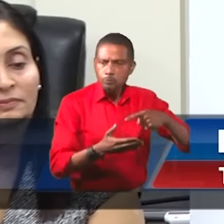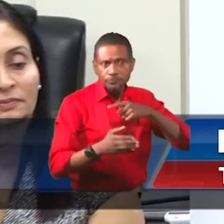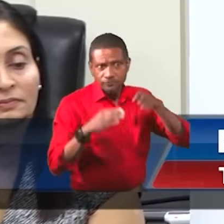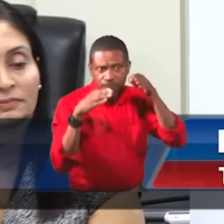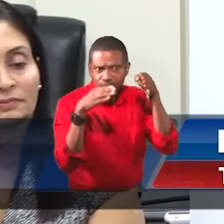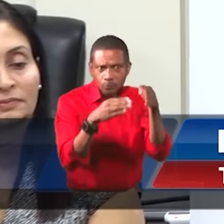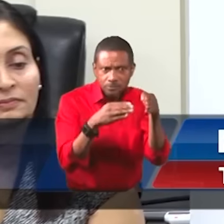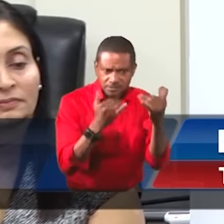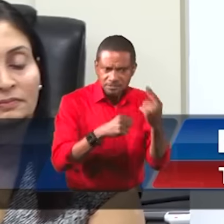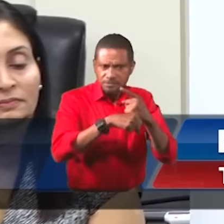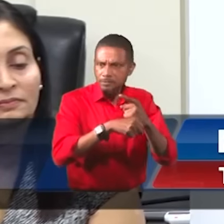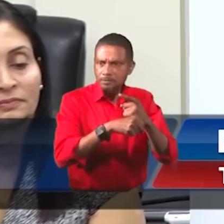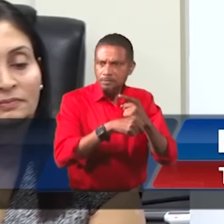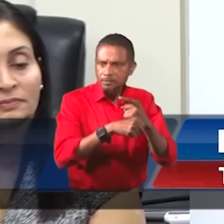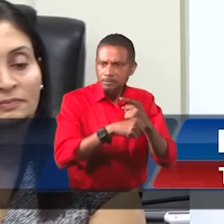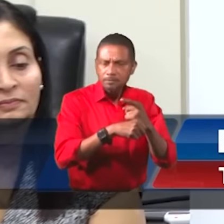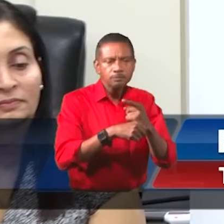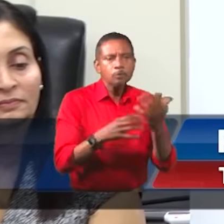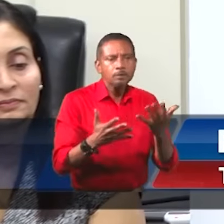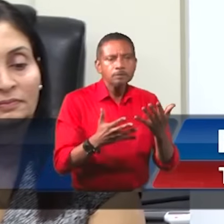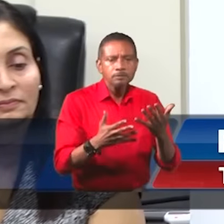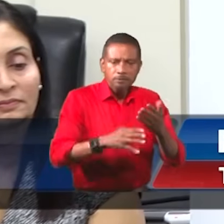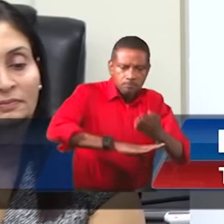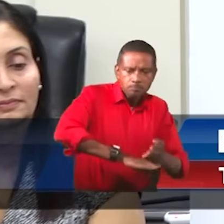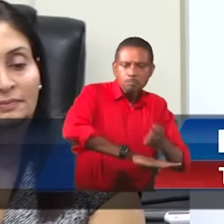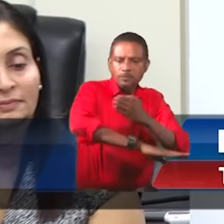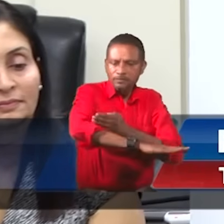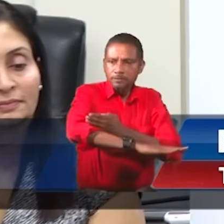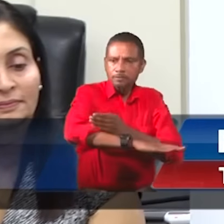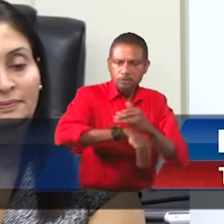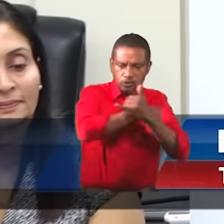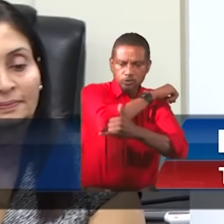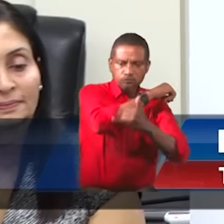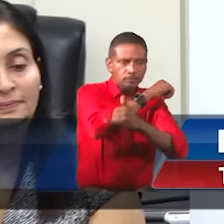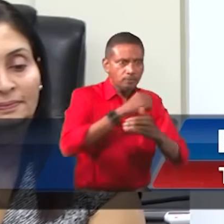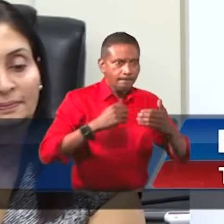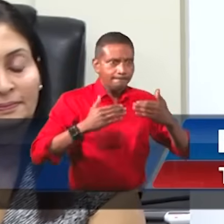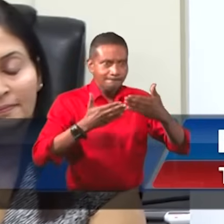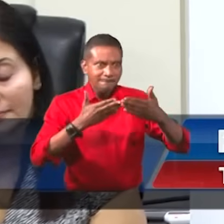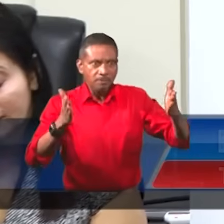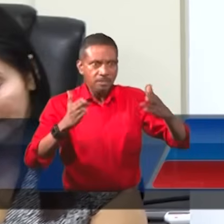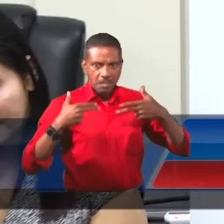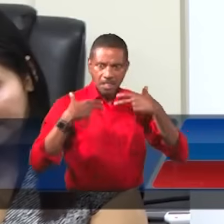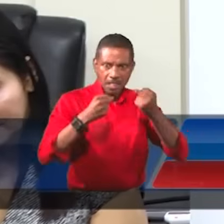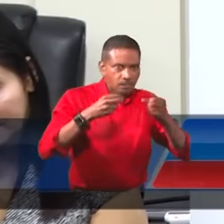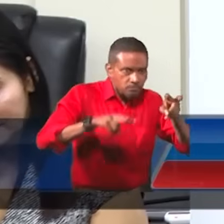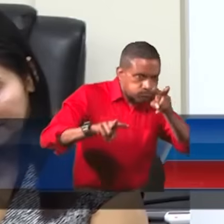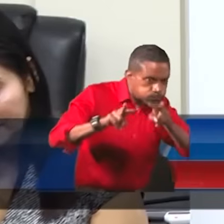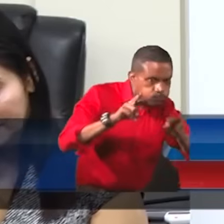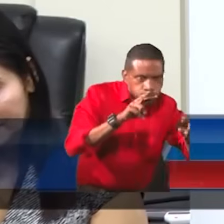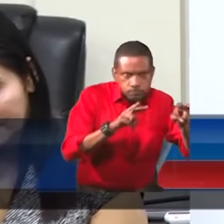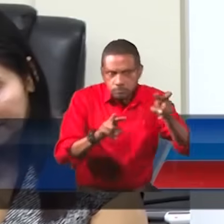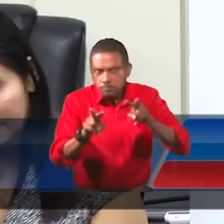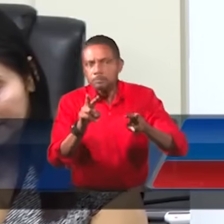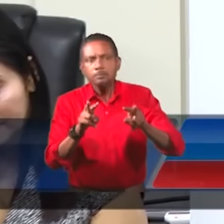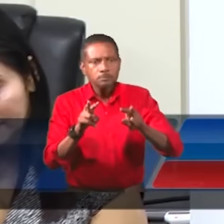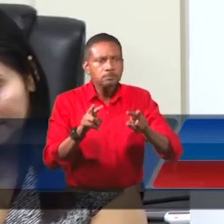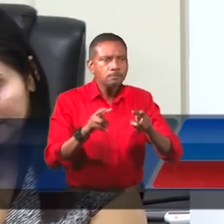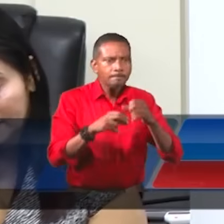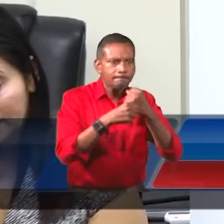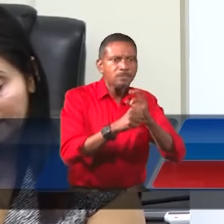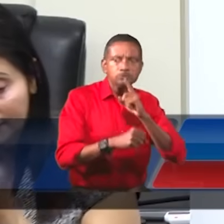and for this week will be on enhancing our country's public health surveillance, its capabilities, and to ensure